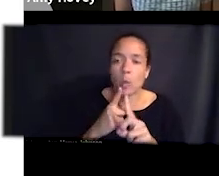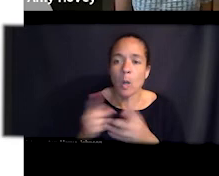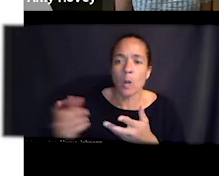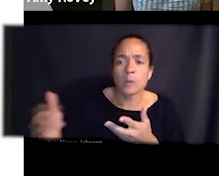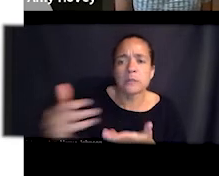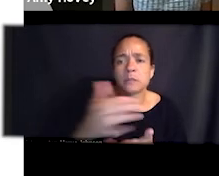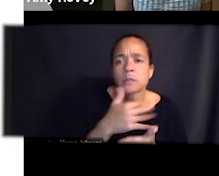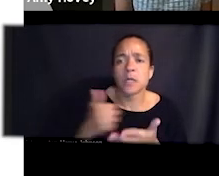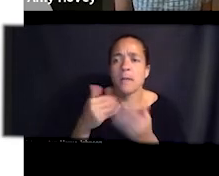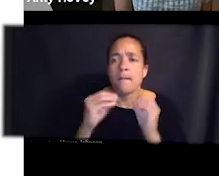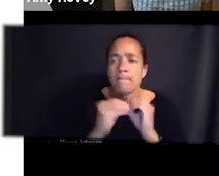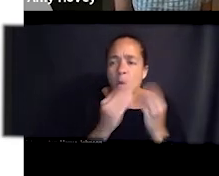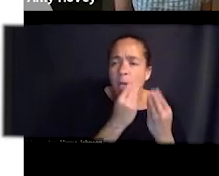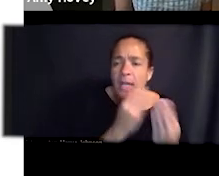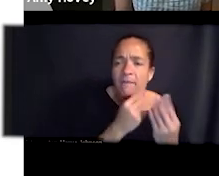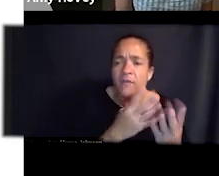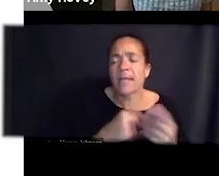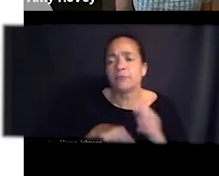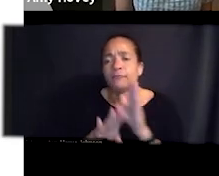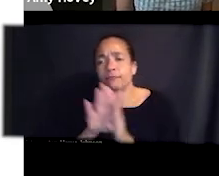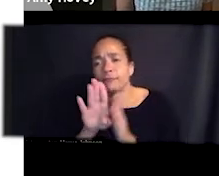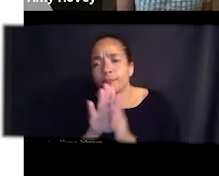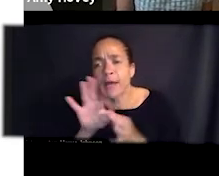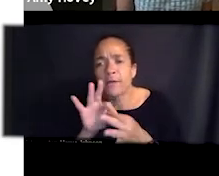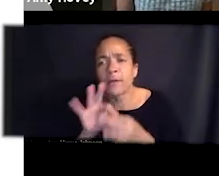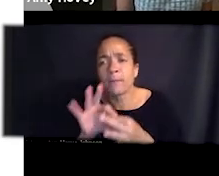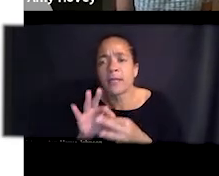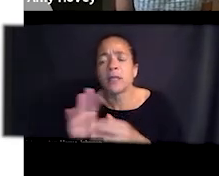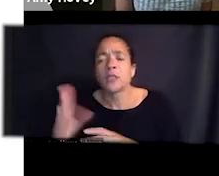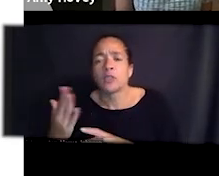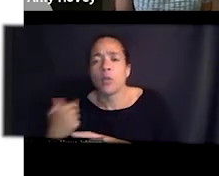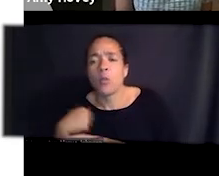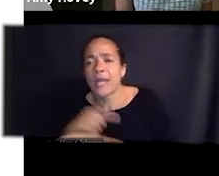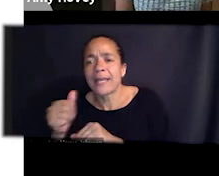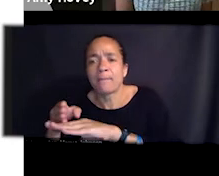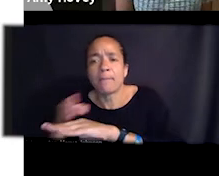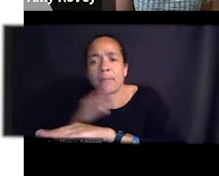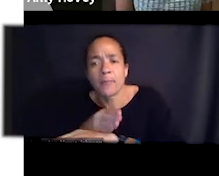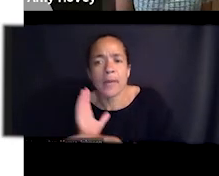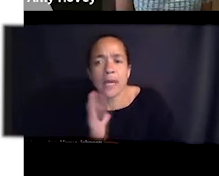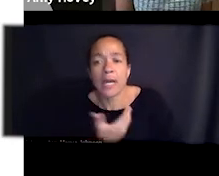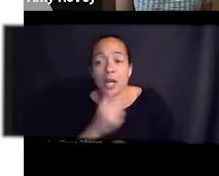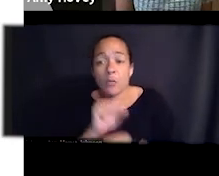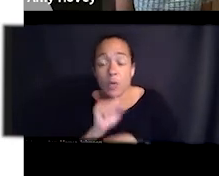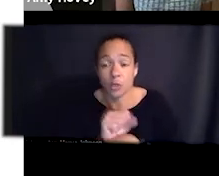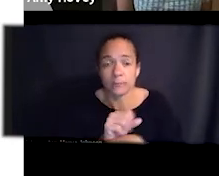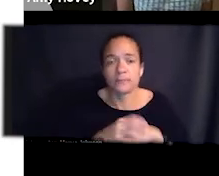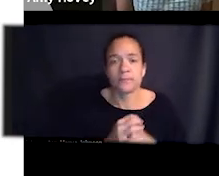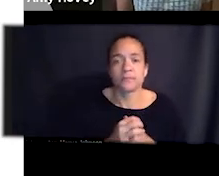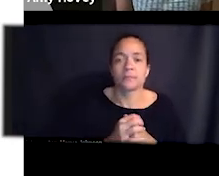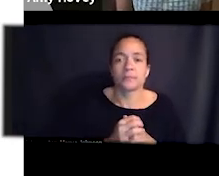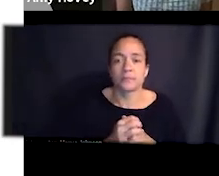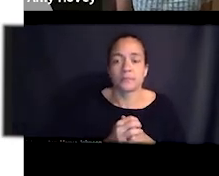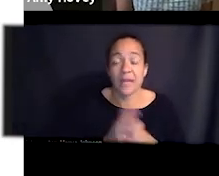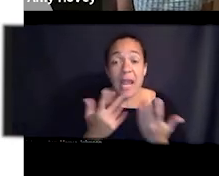the relationships so that we could do better at what we're trying to do. And I think we are doing